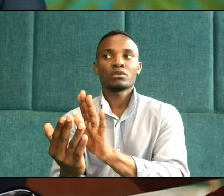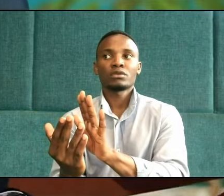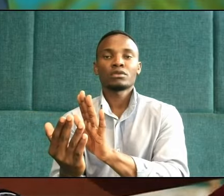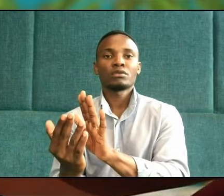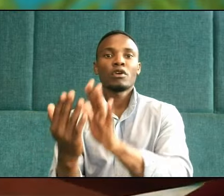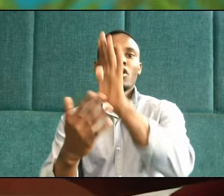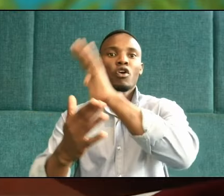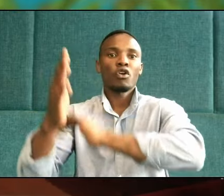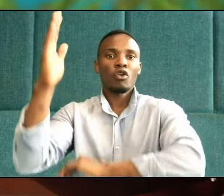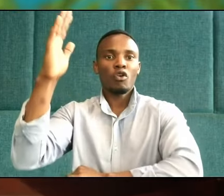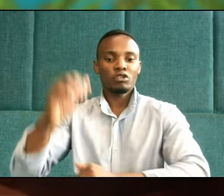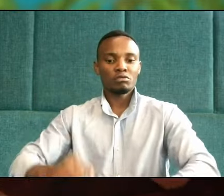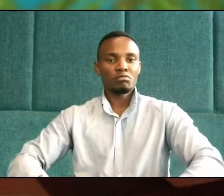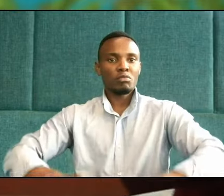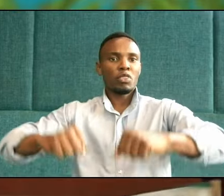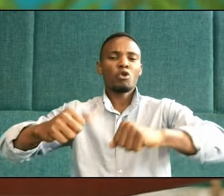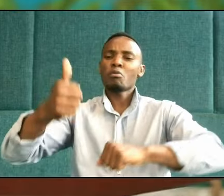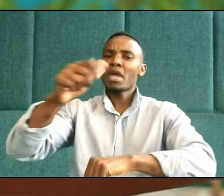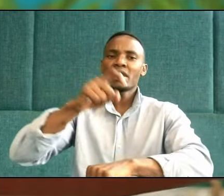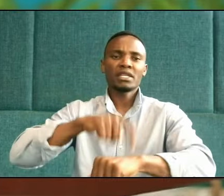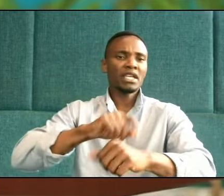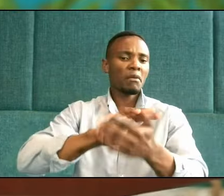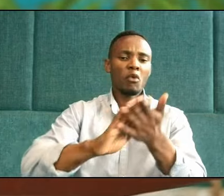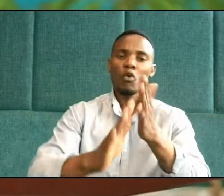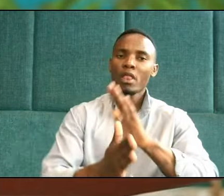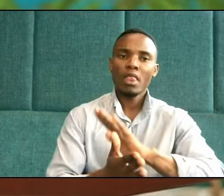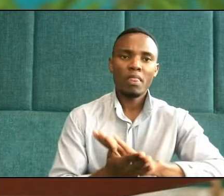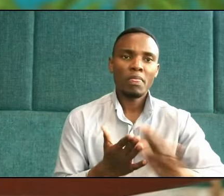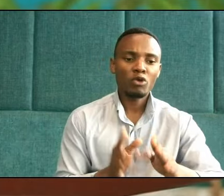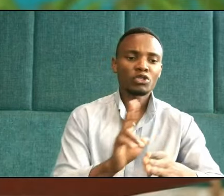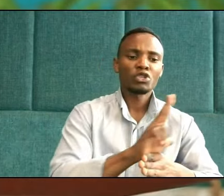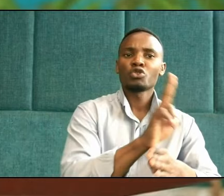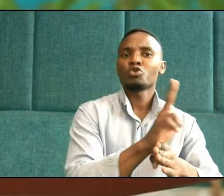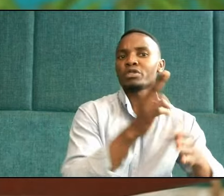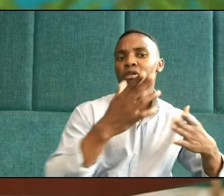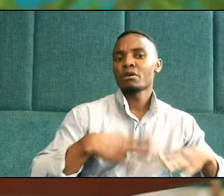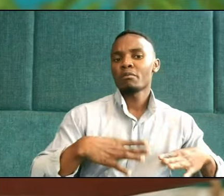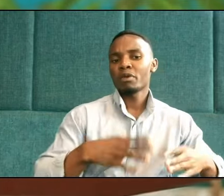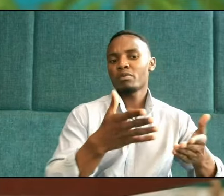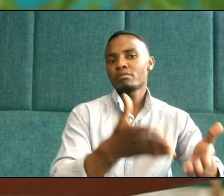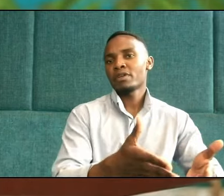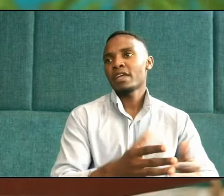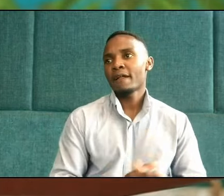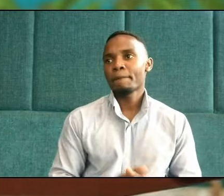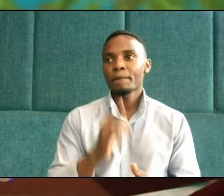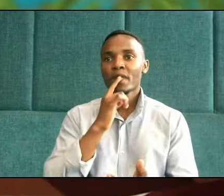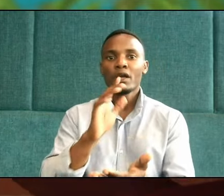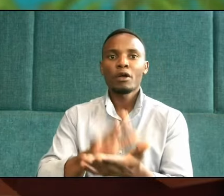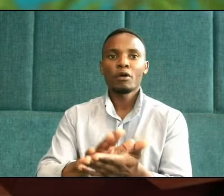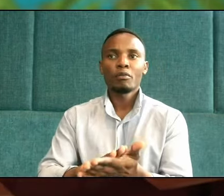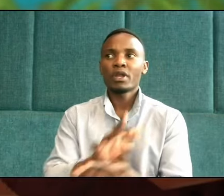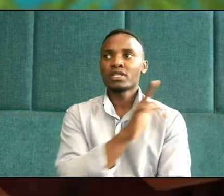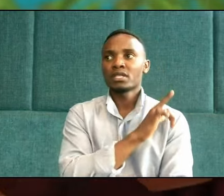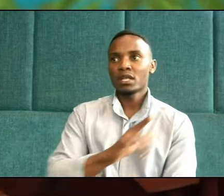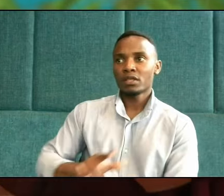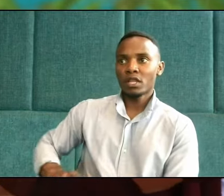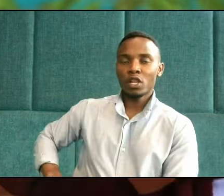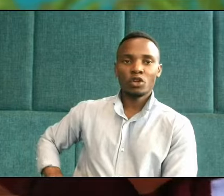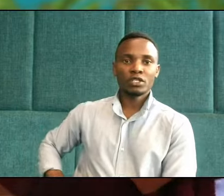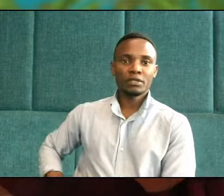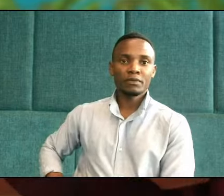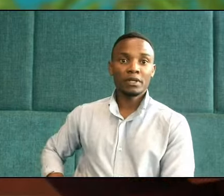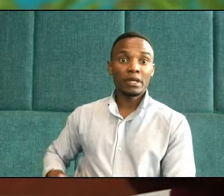anytime without going through any person. Praise the Lord. And you know,